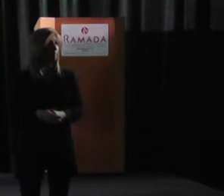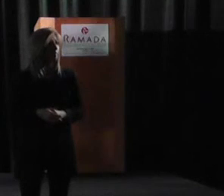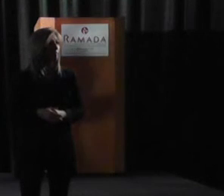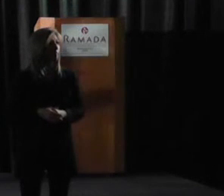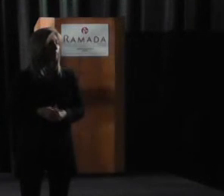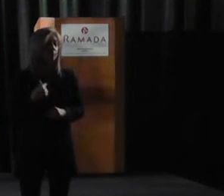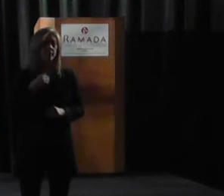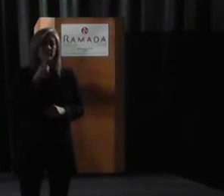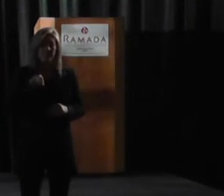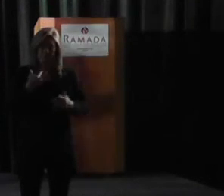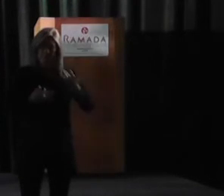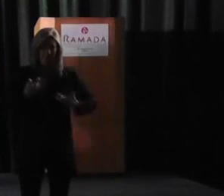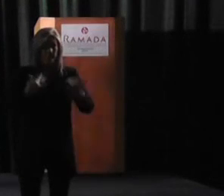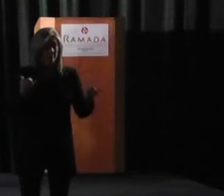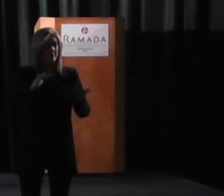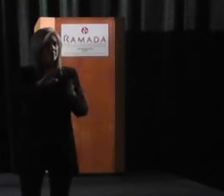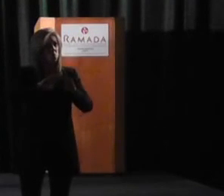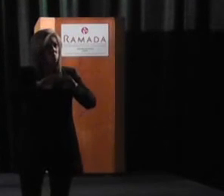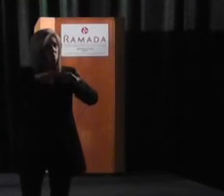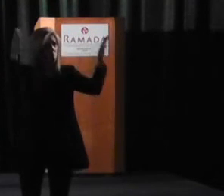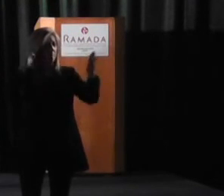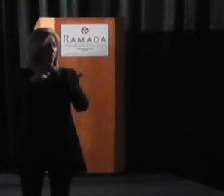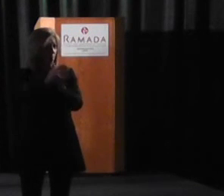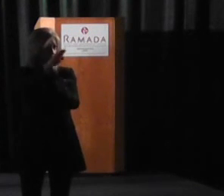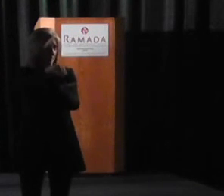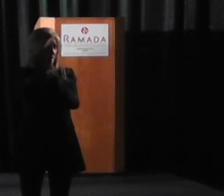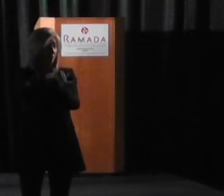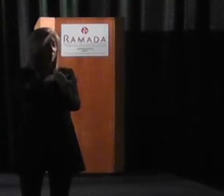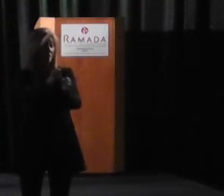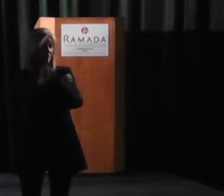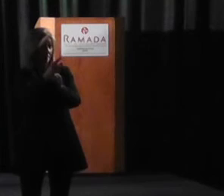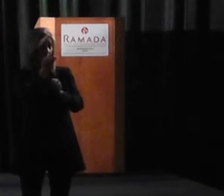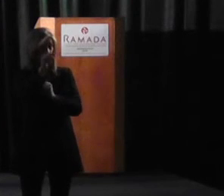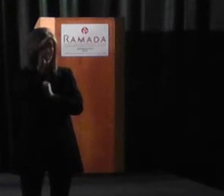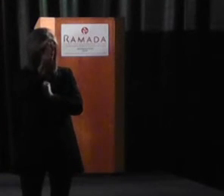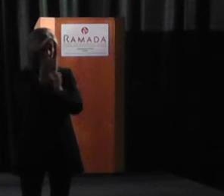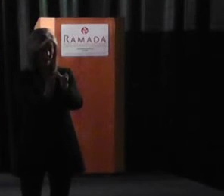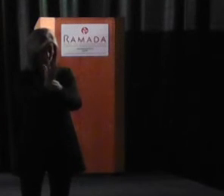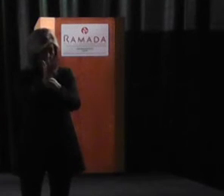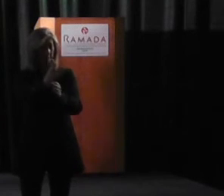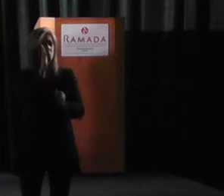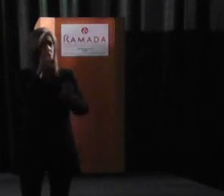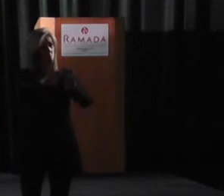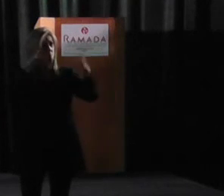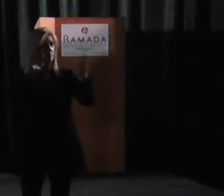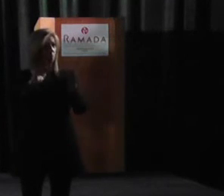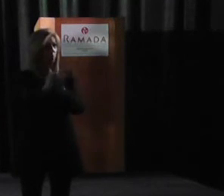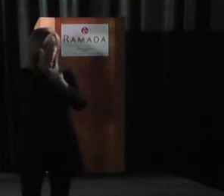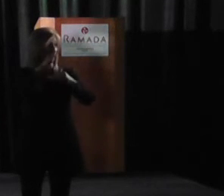I am very excited to announce the opening of our new center. In spring 2016, we will unveil our brand new facility,